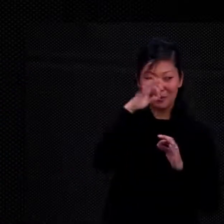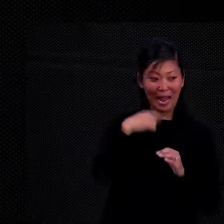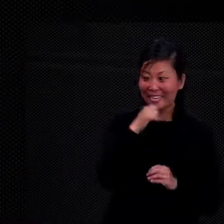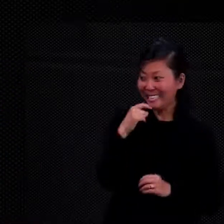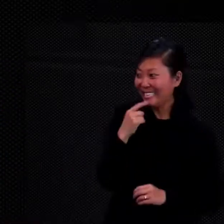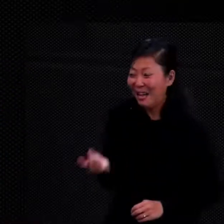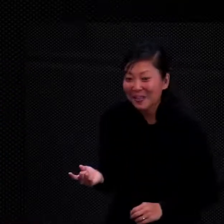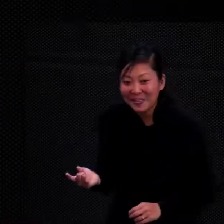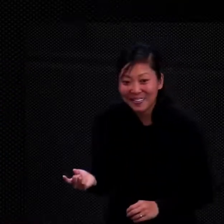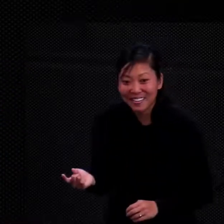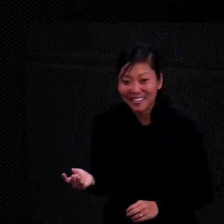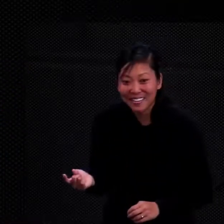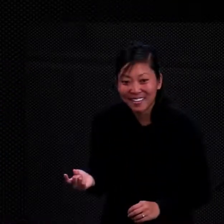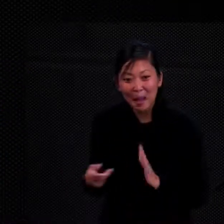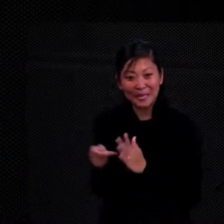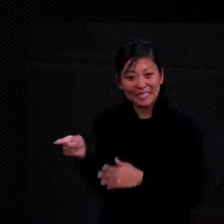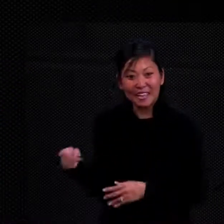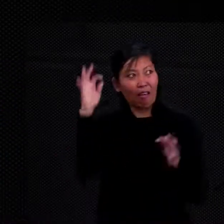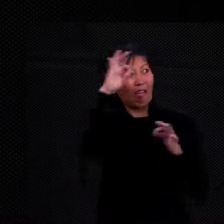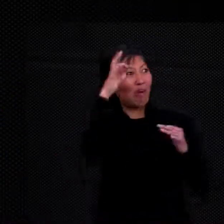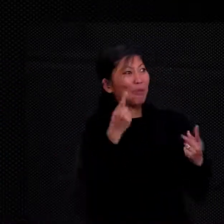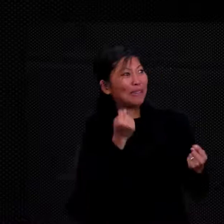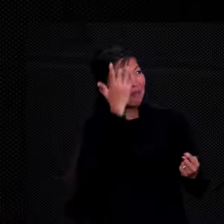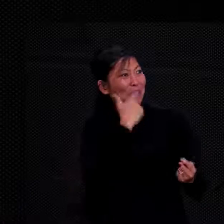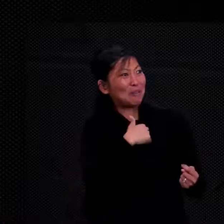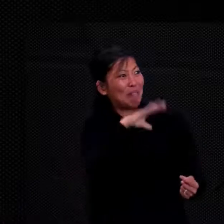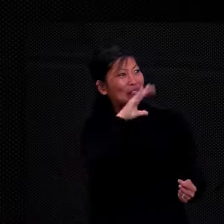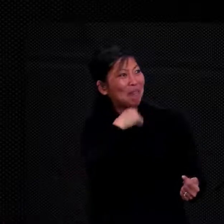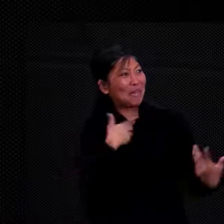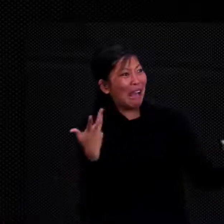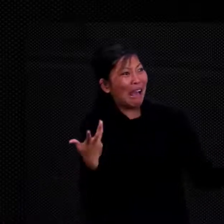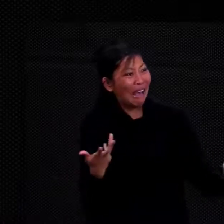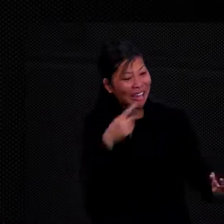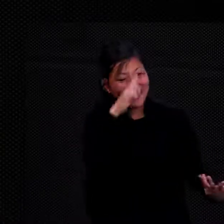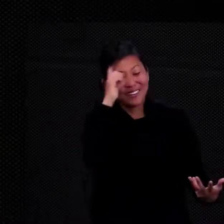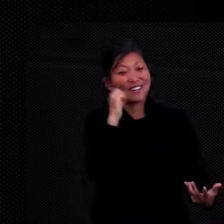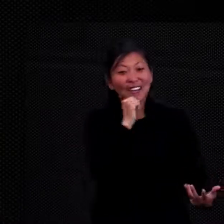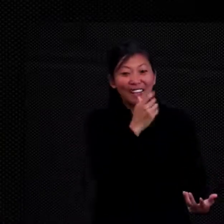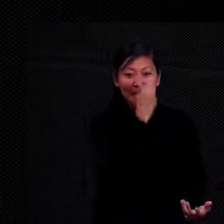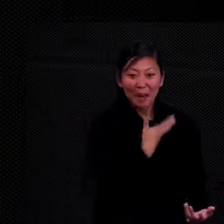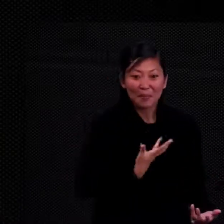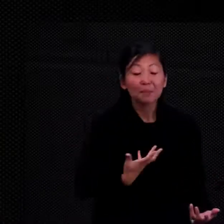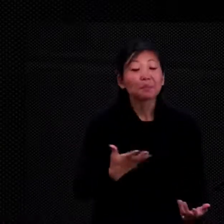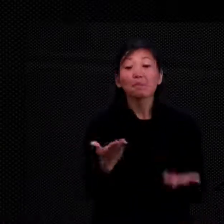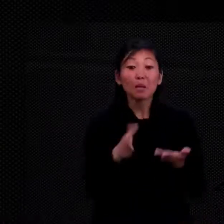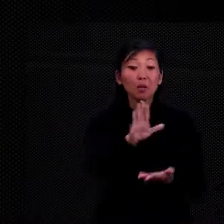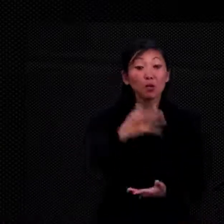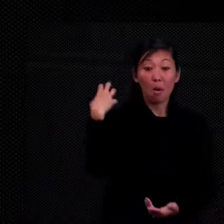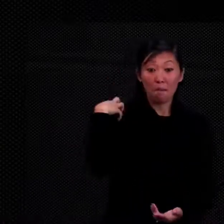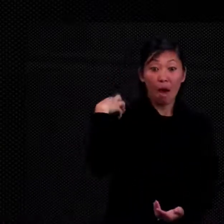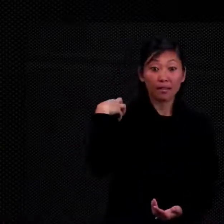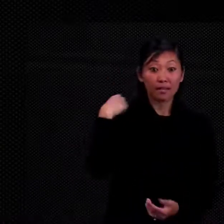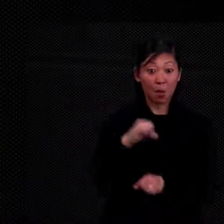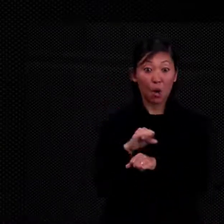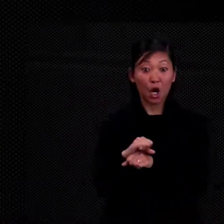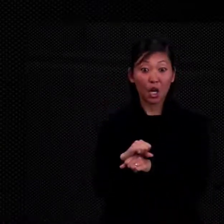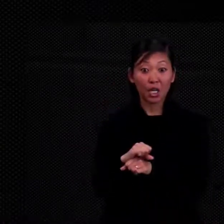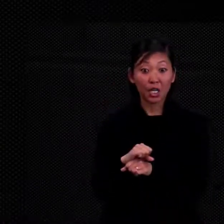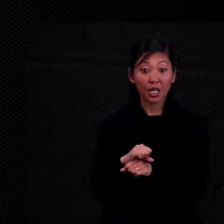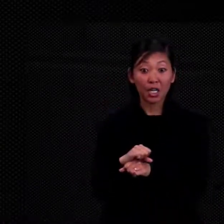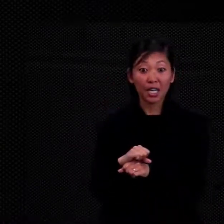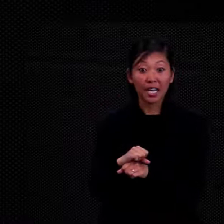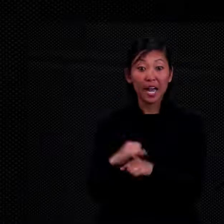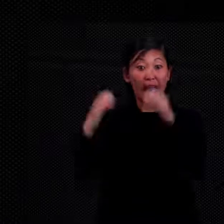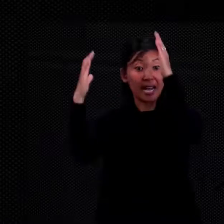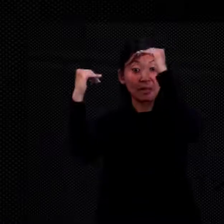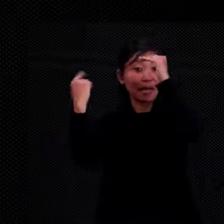went. Or maybe, have you ever had a boss that held you accountable to an expectation that you had no